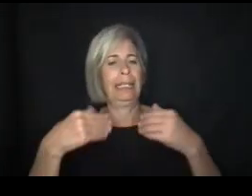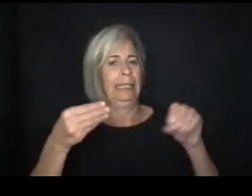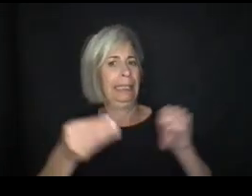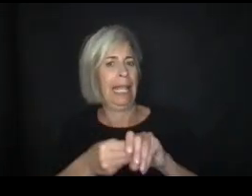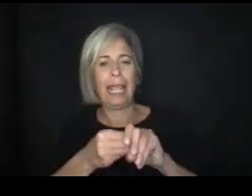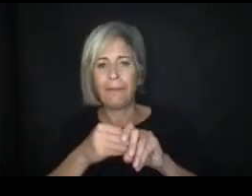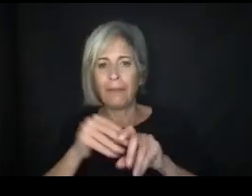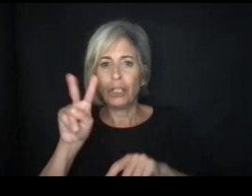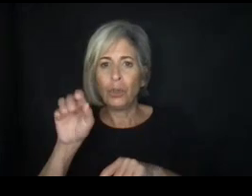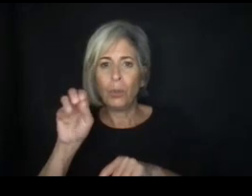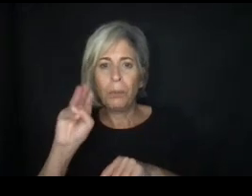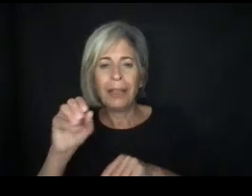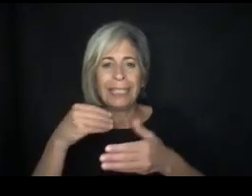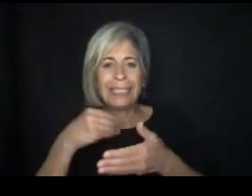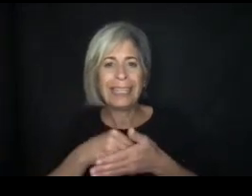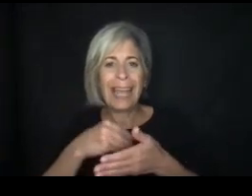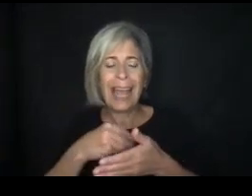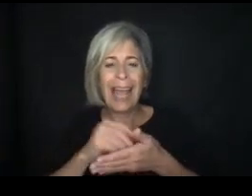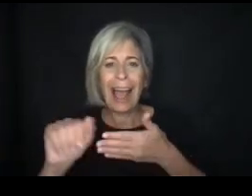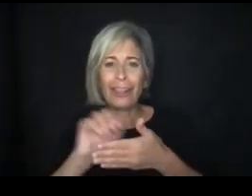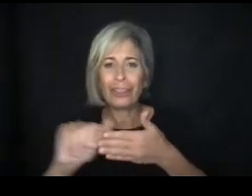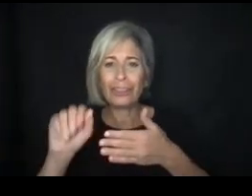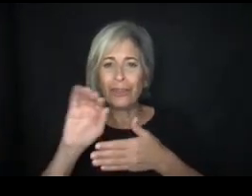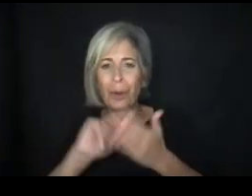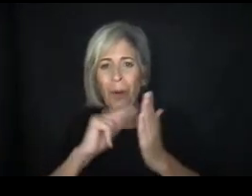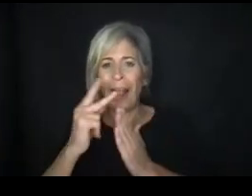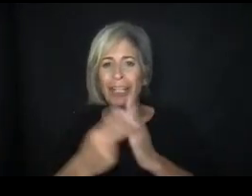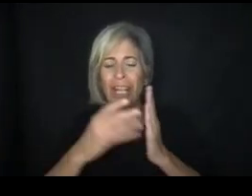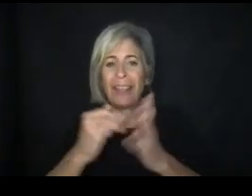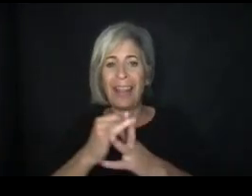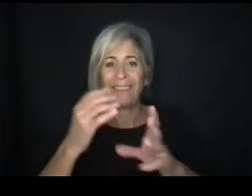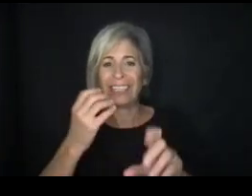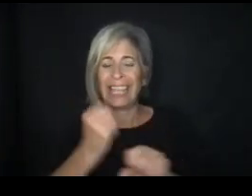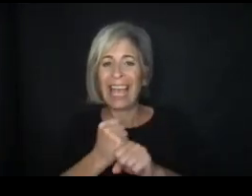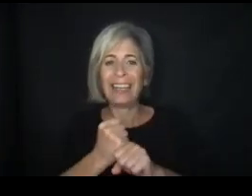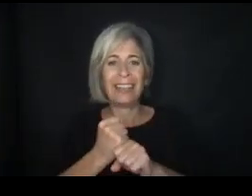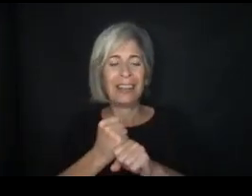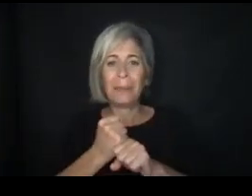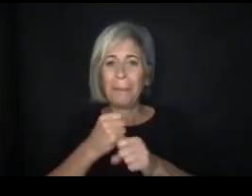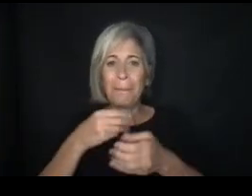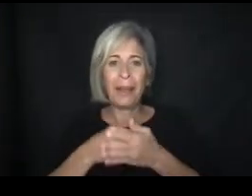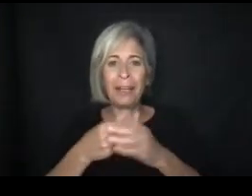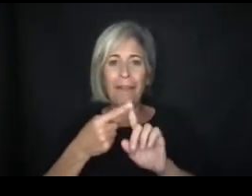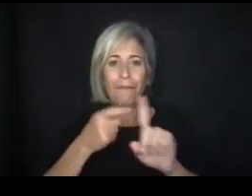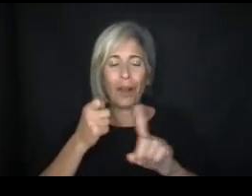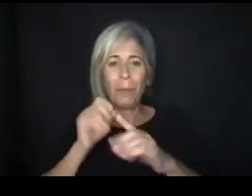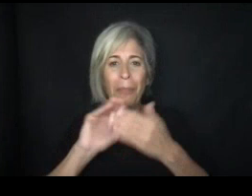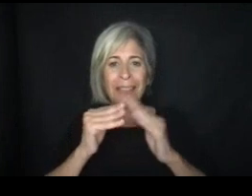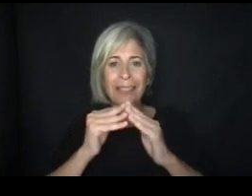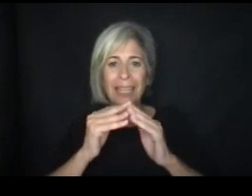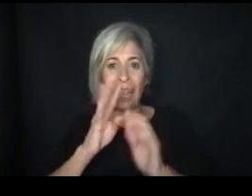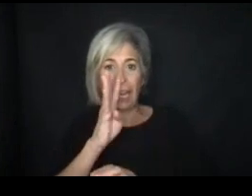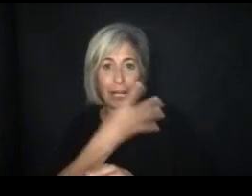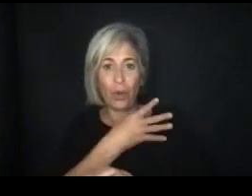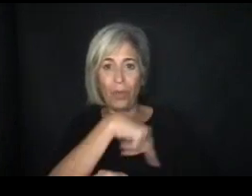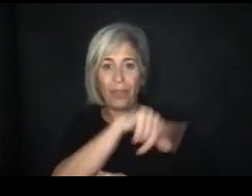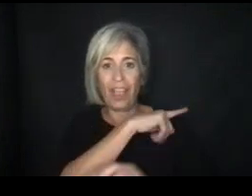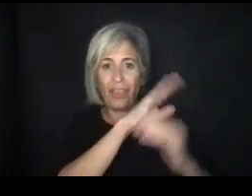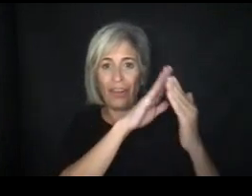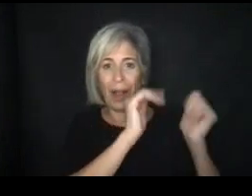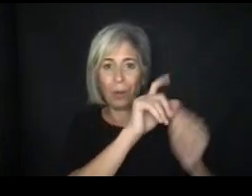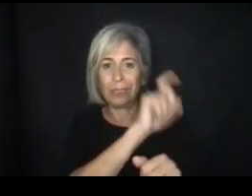to a project that has already obtained or received subsidy from the city, and we're living all those other housing needs outside